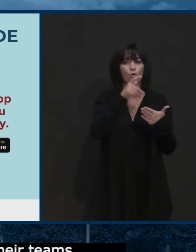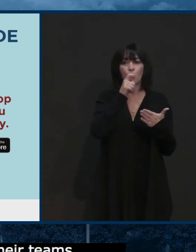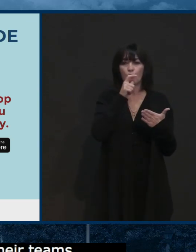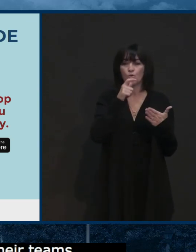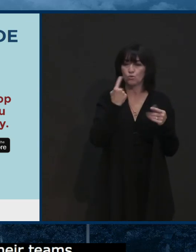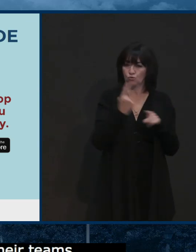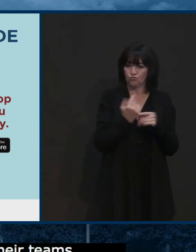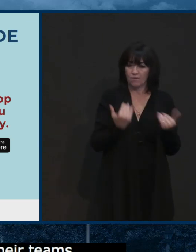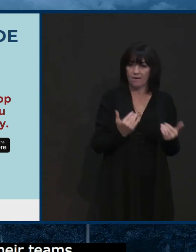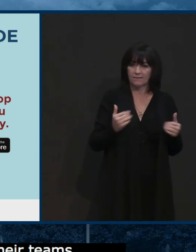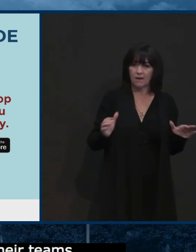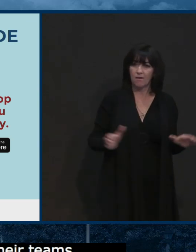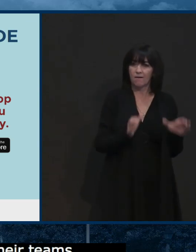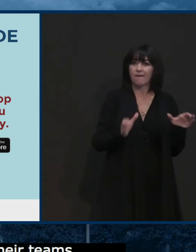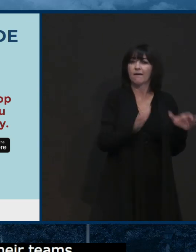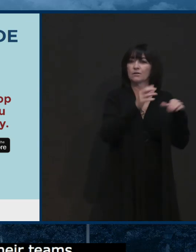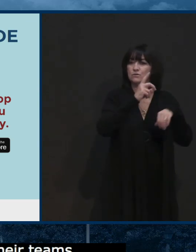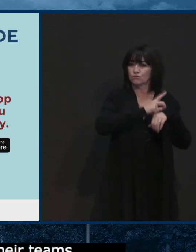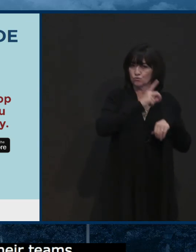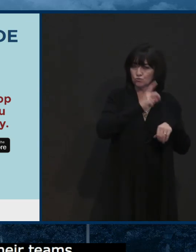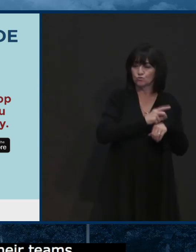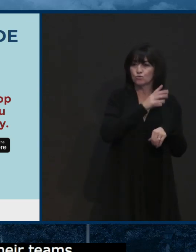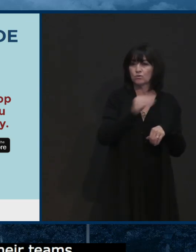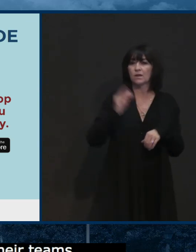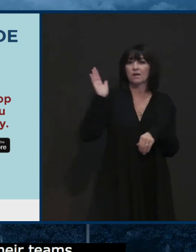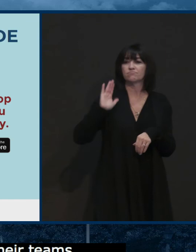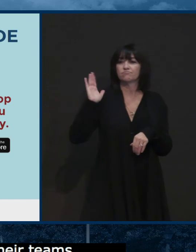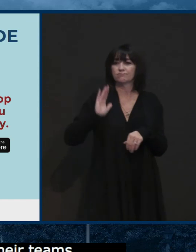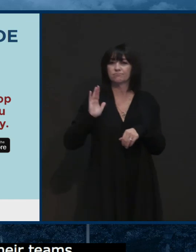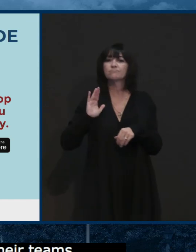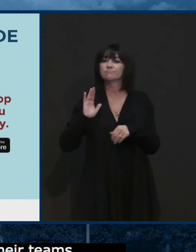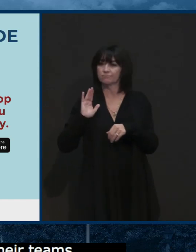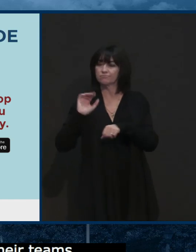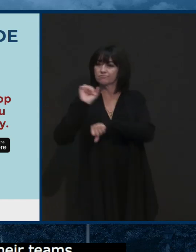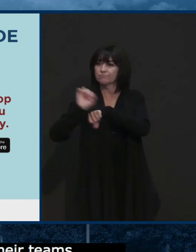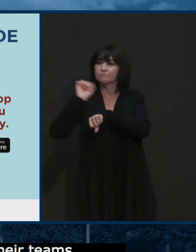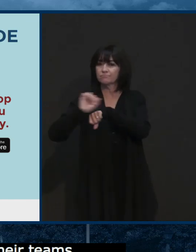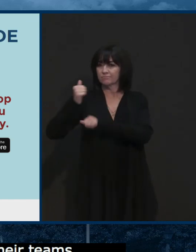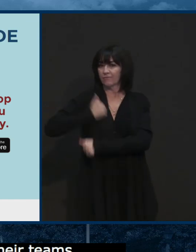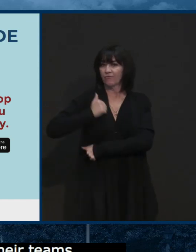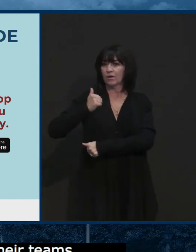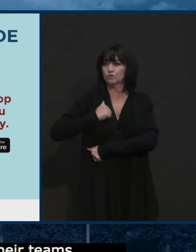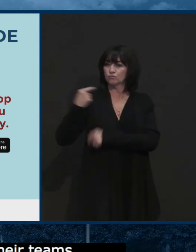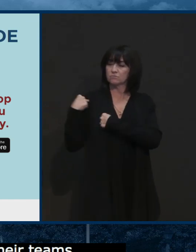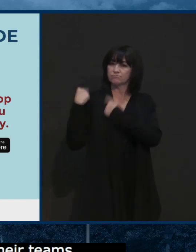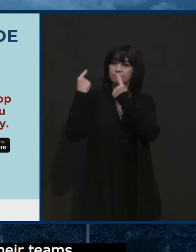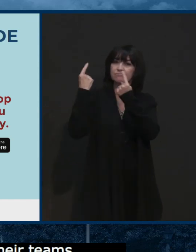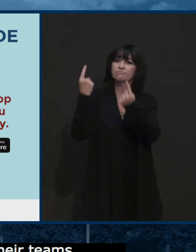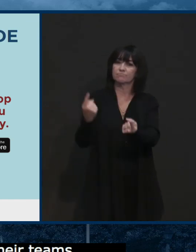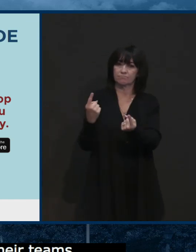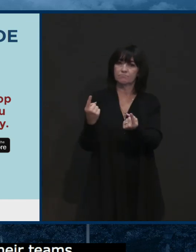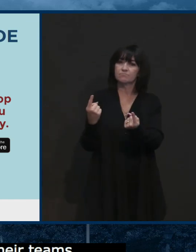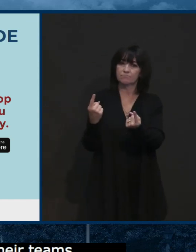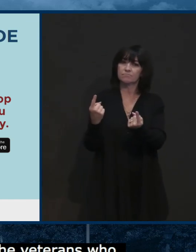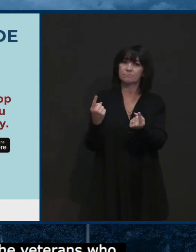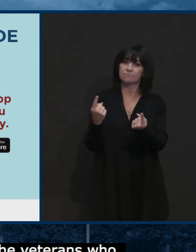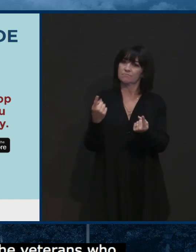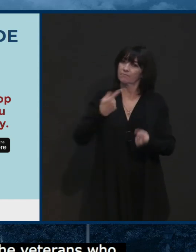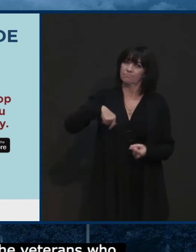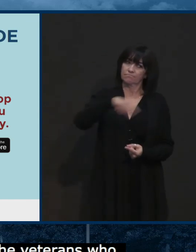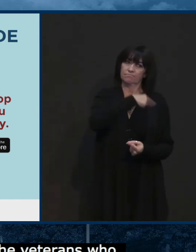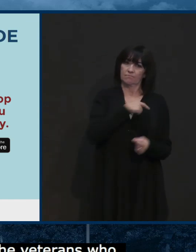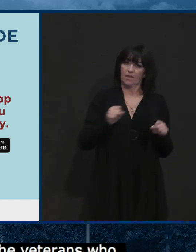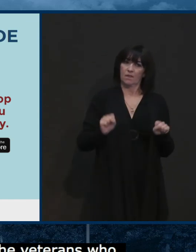military, and veterans who have served our country and served it so well, made it possible for all of us